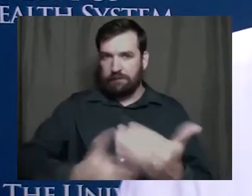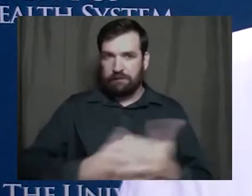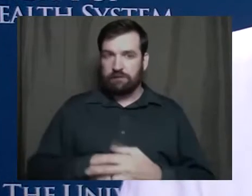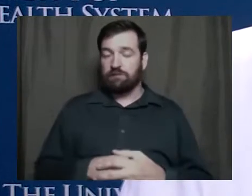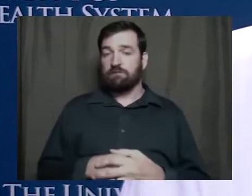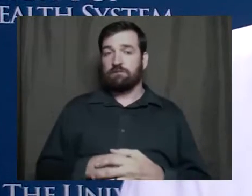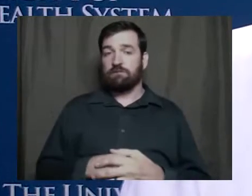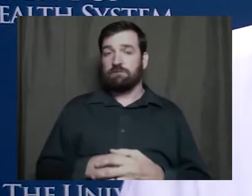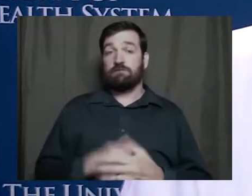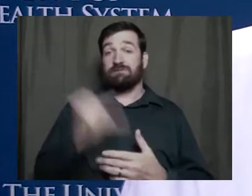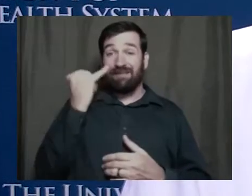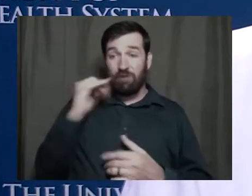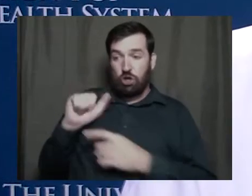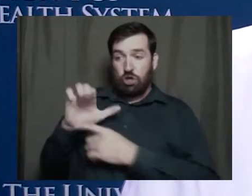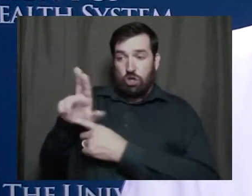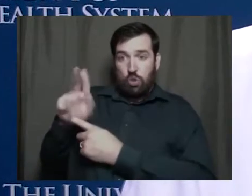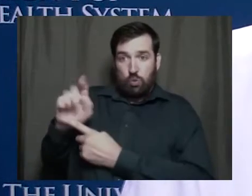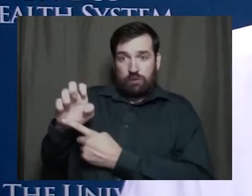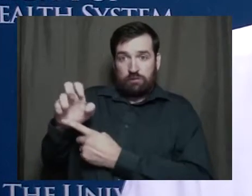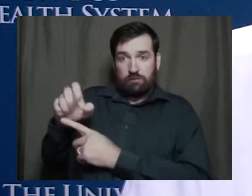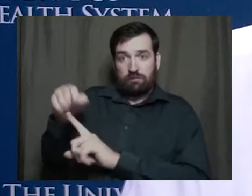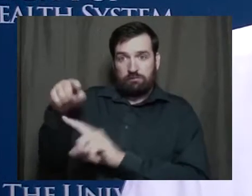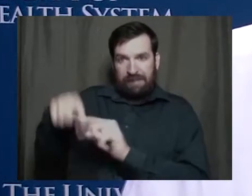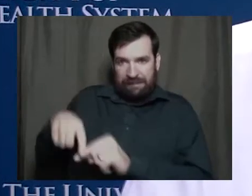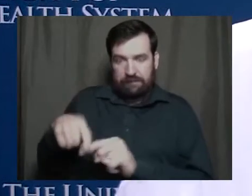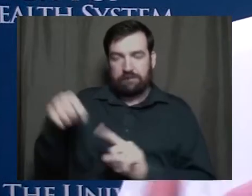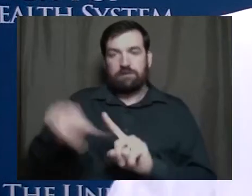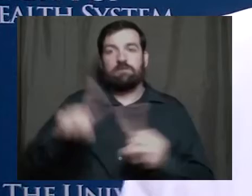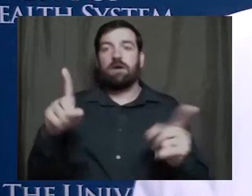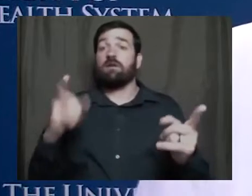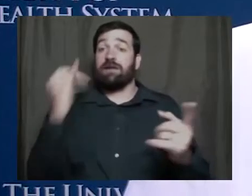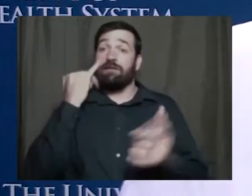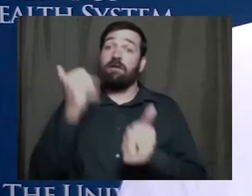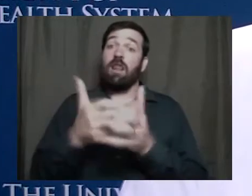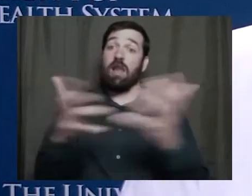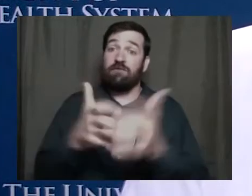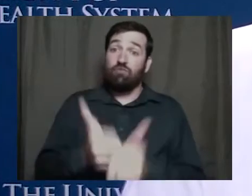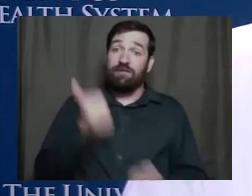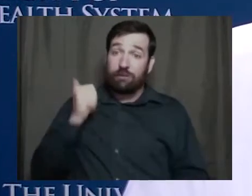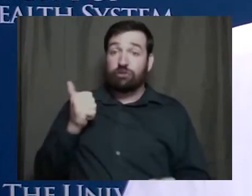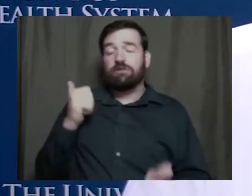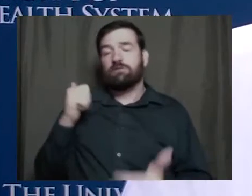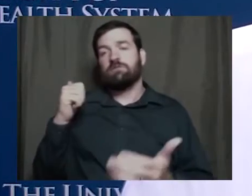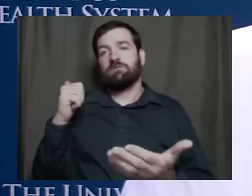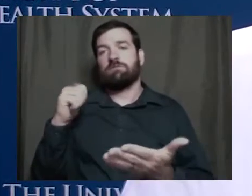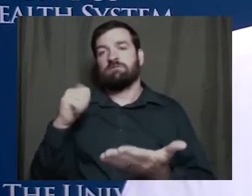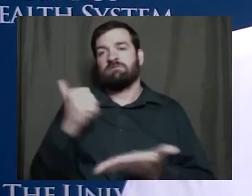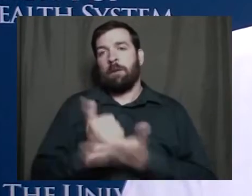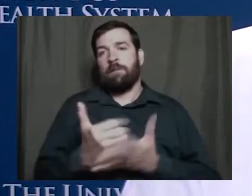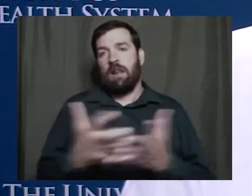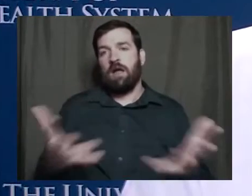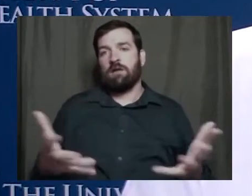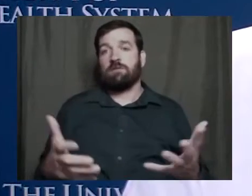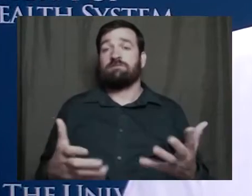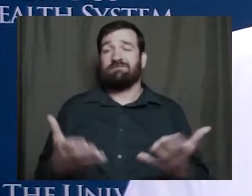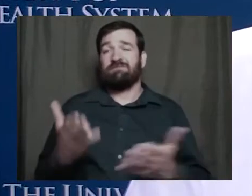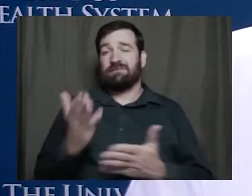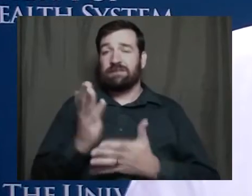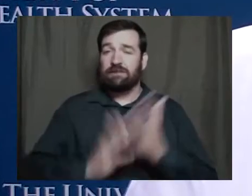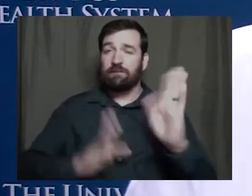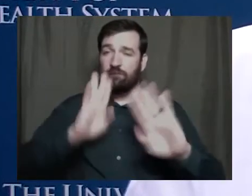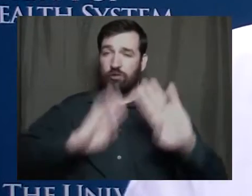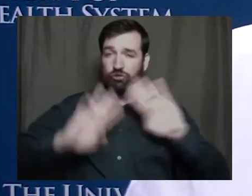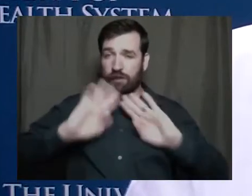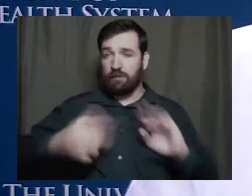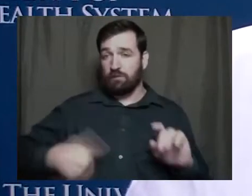in pediatrics, but we know that if there's a lot of prevention done, that could really help. I think probably some of the more frustrating things that we come across is